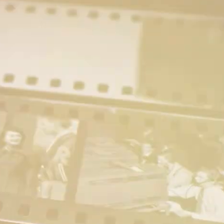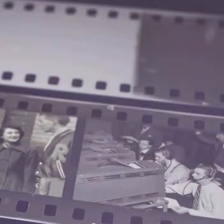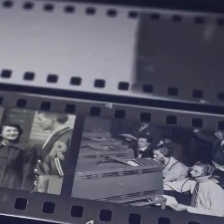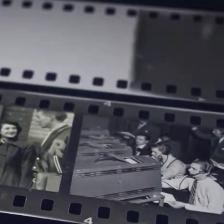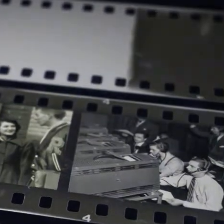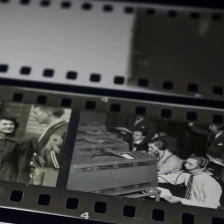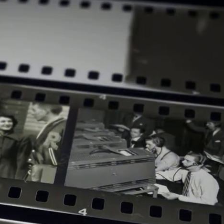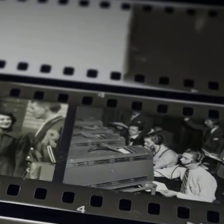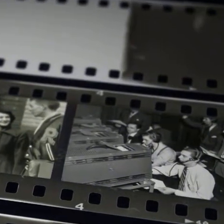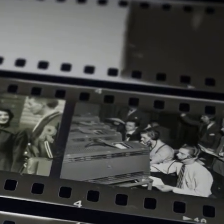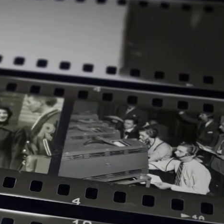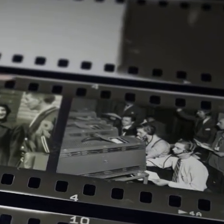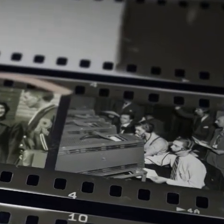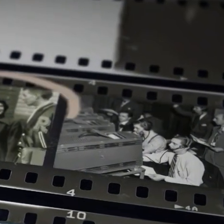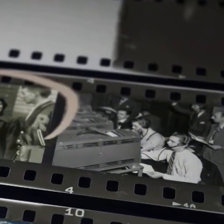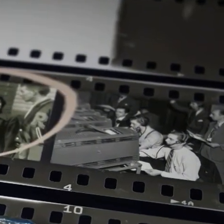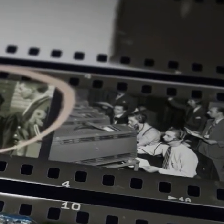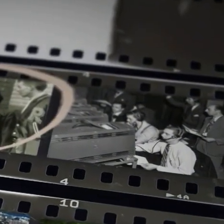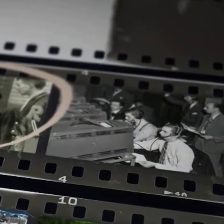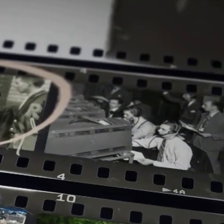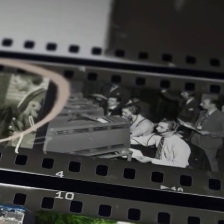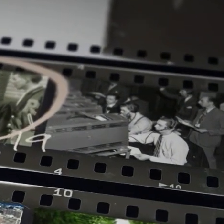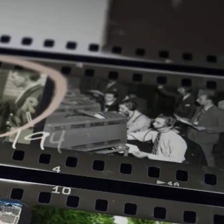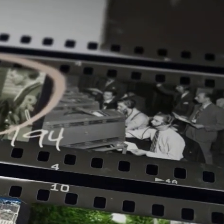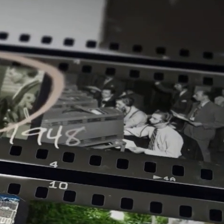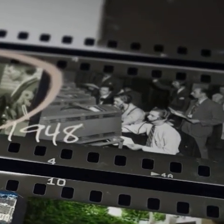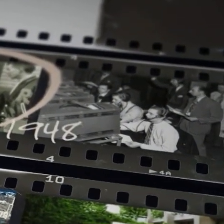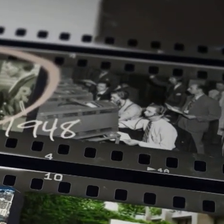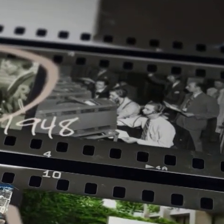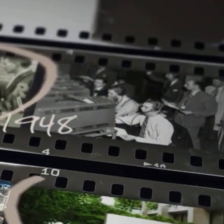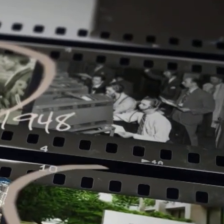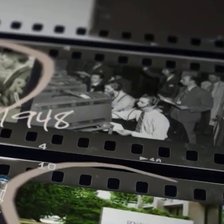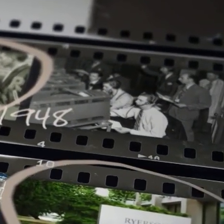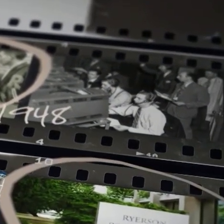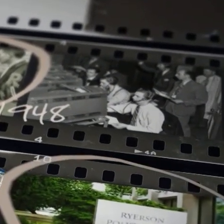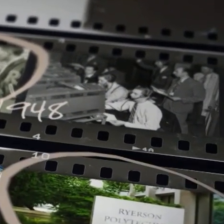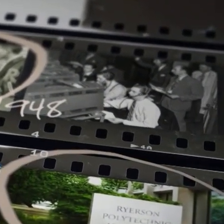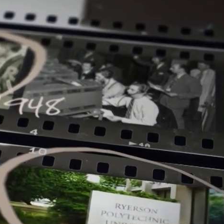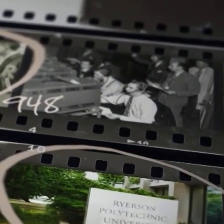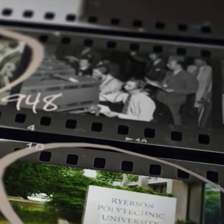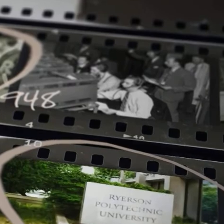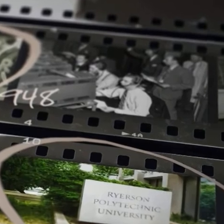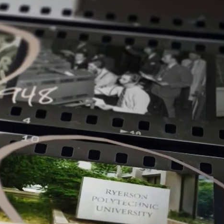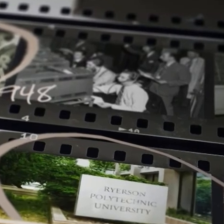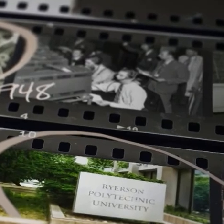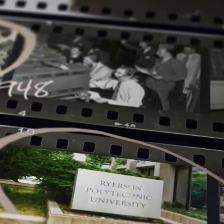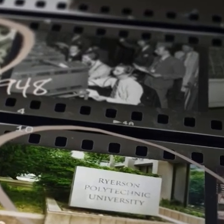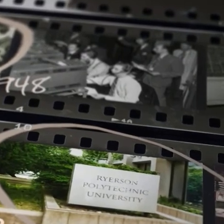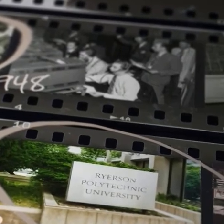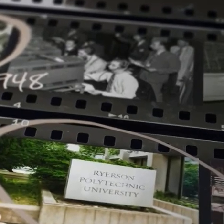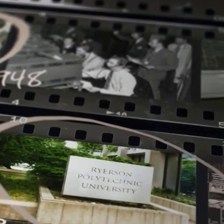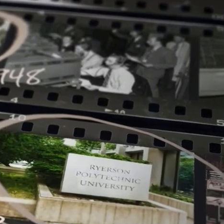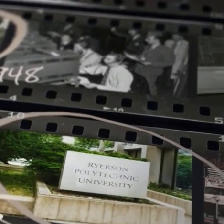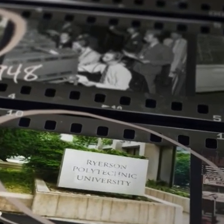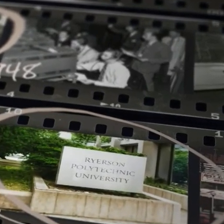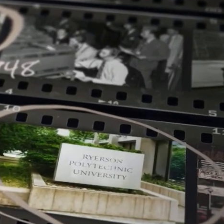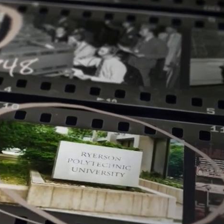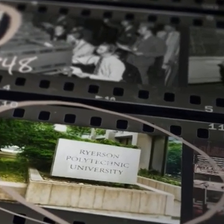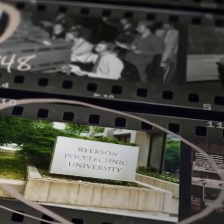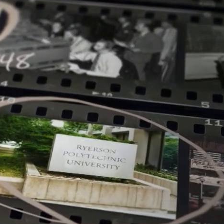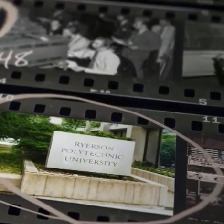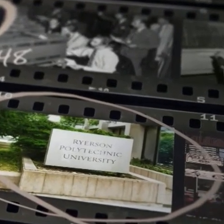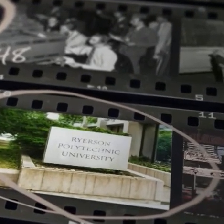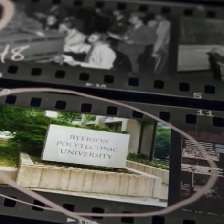Join us in celebrating 75 years as an institution, 30 years as a university,